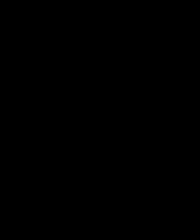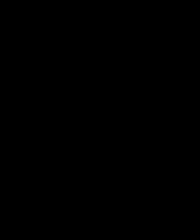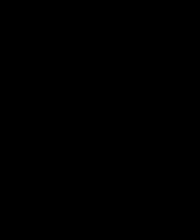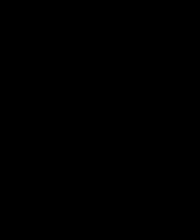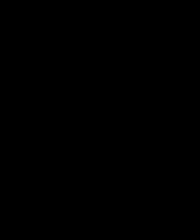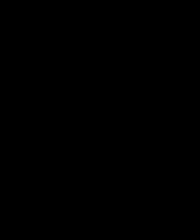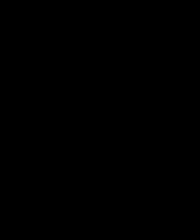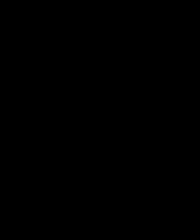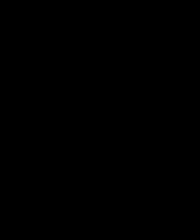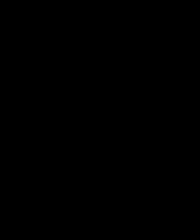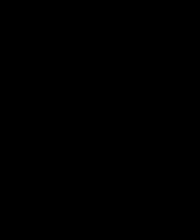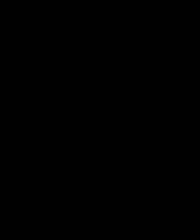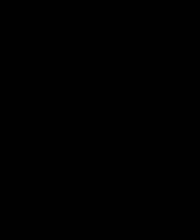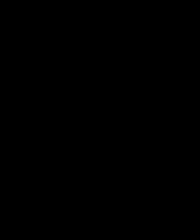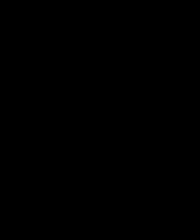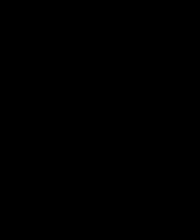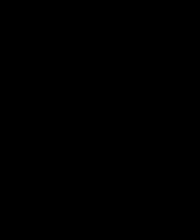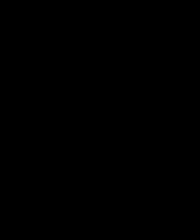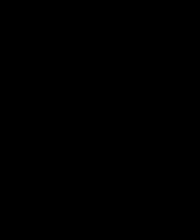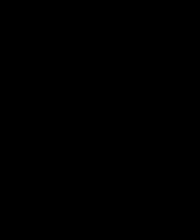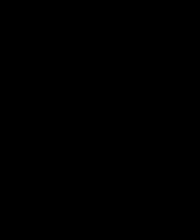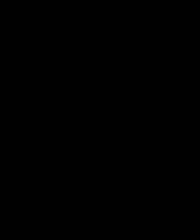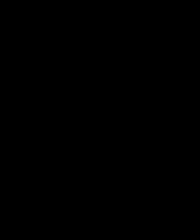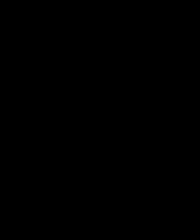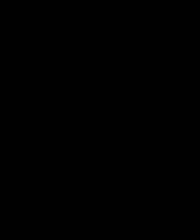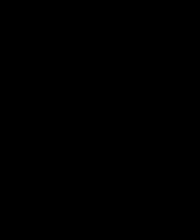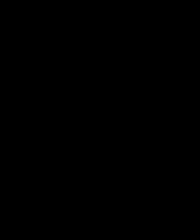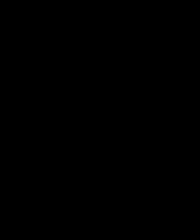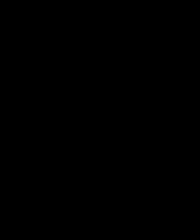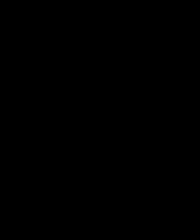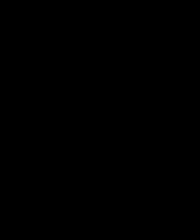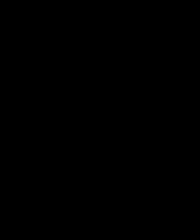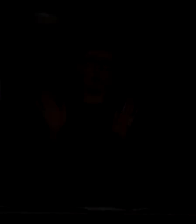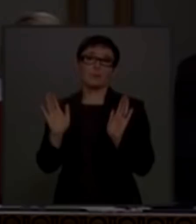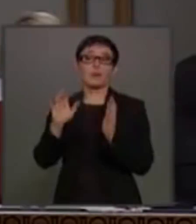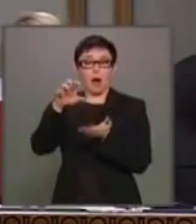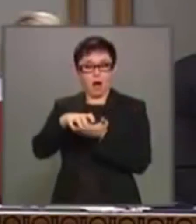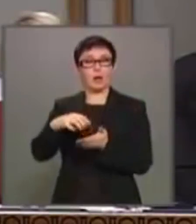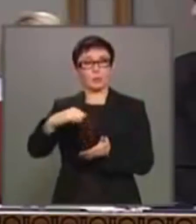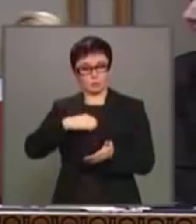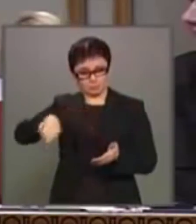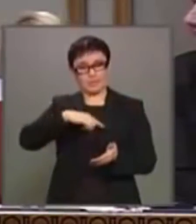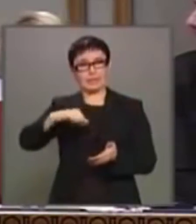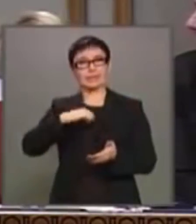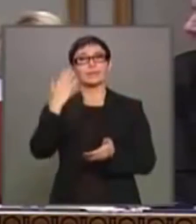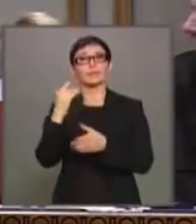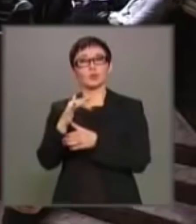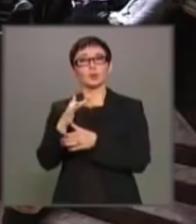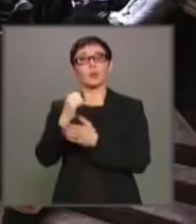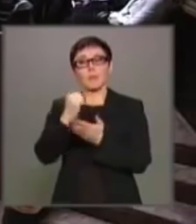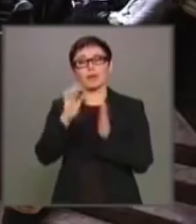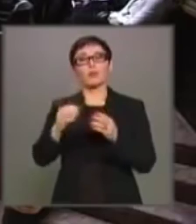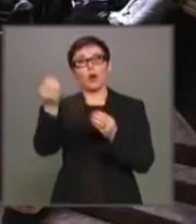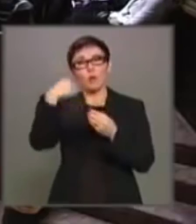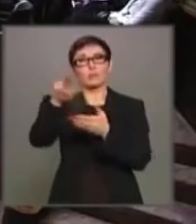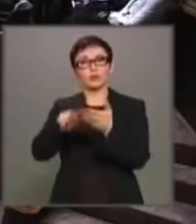for instance, choose the center party and some of the less significant parties. That would be comparatively a